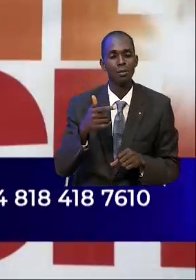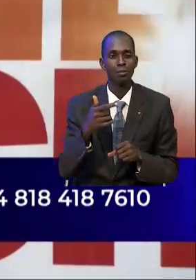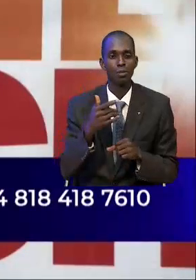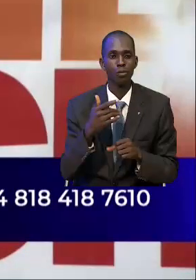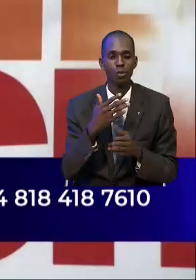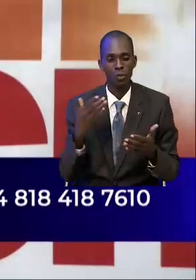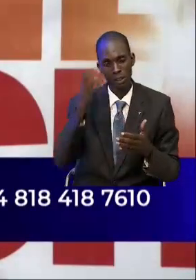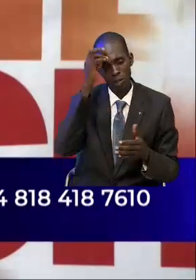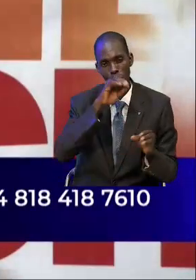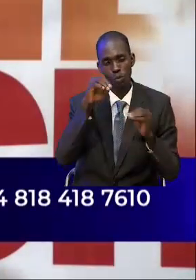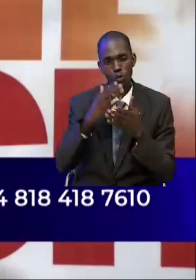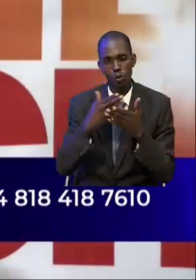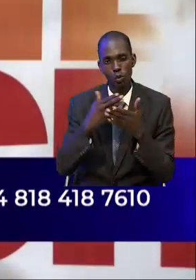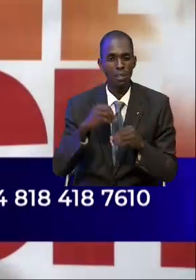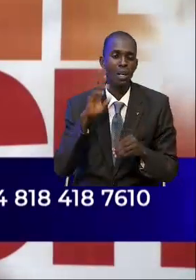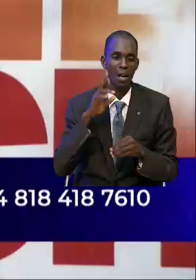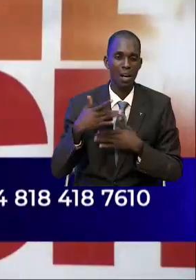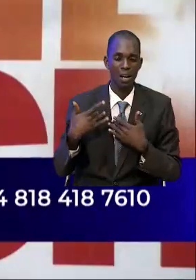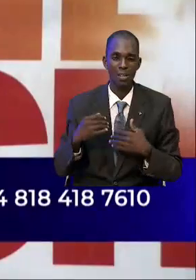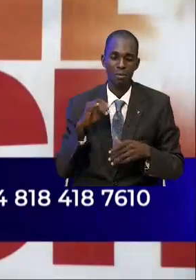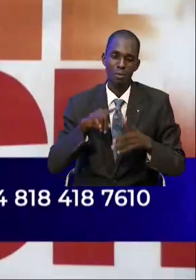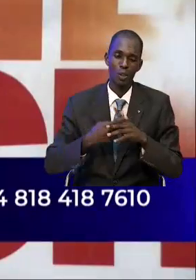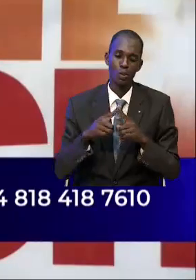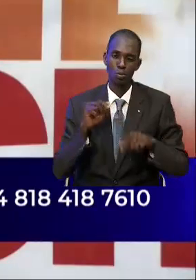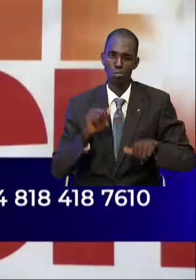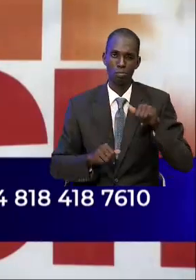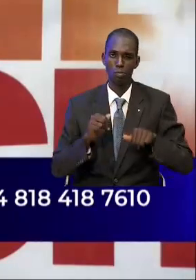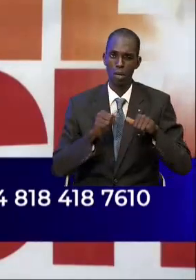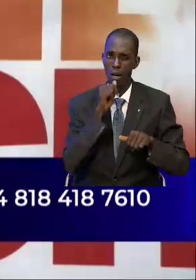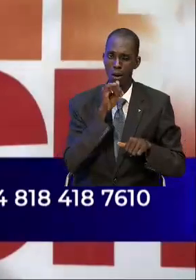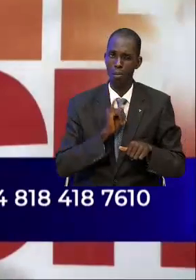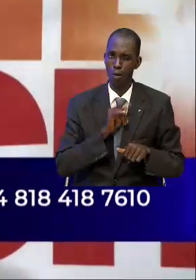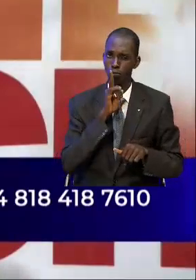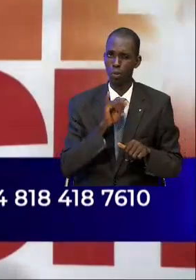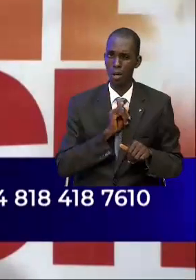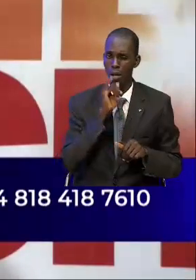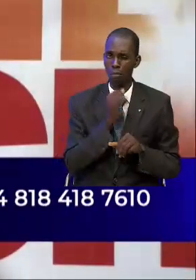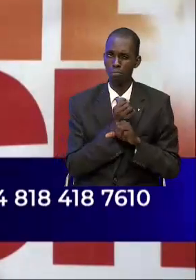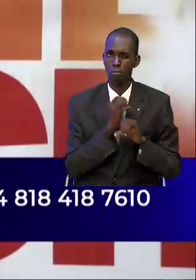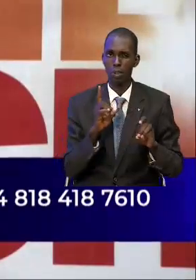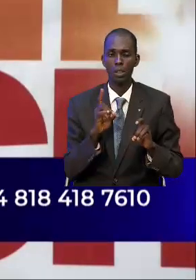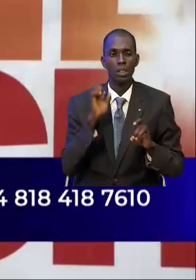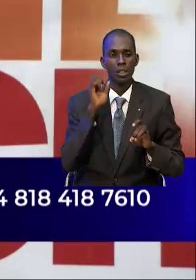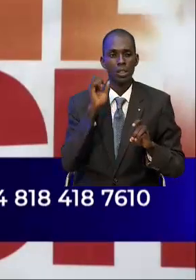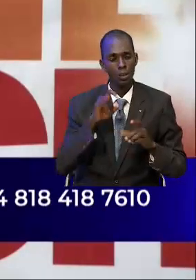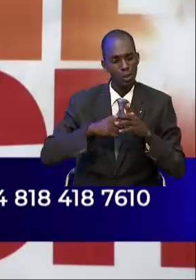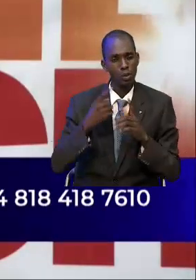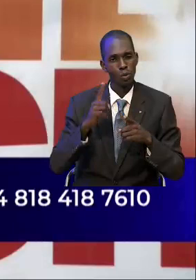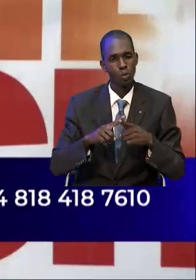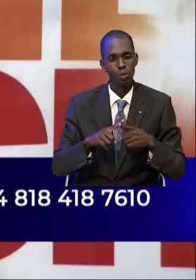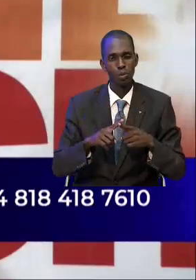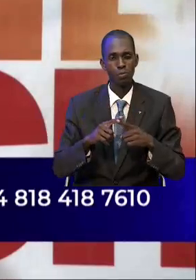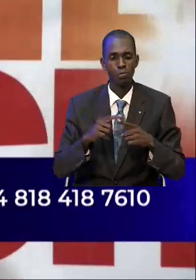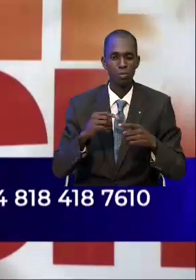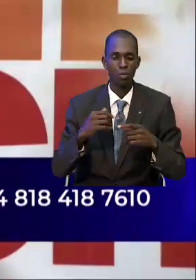But as time went on, the devil laid this doubt in my heart that he started telling me, am I sure that I'm saved? Something like